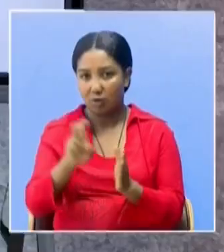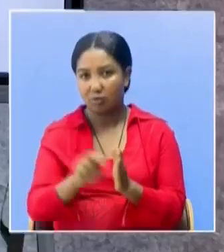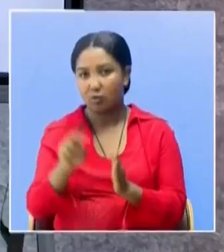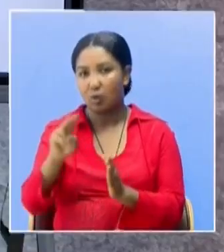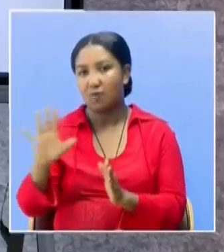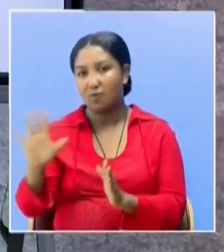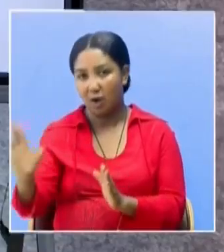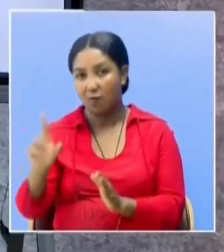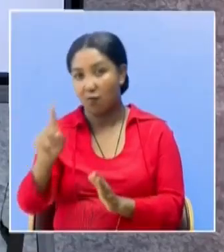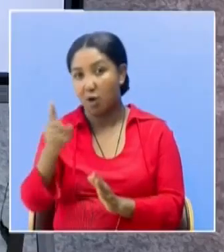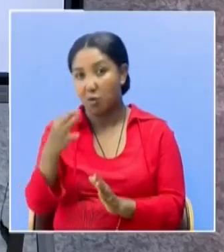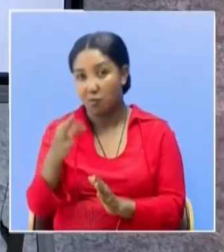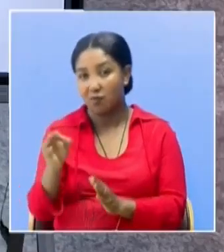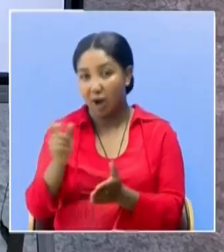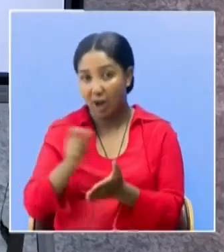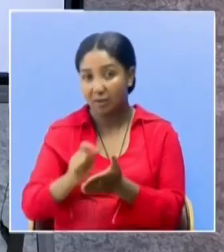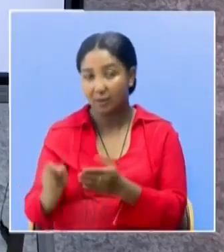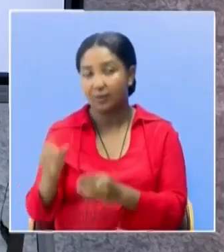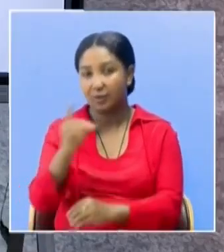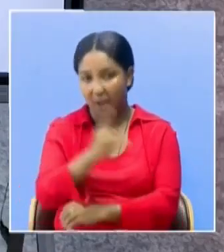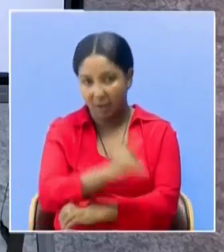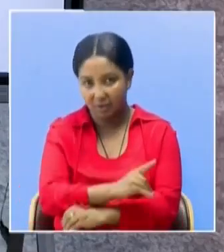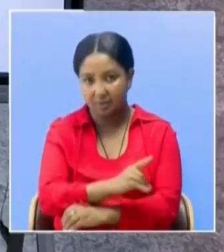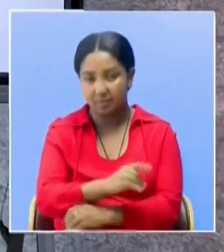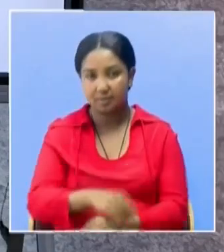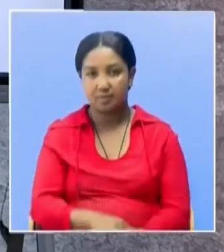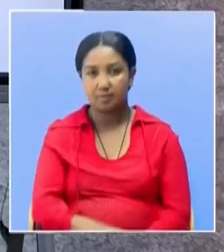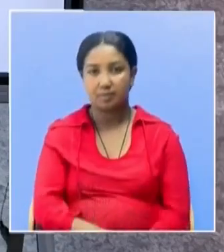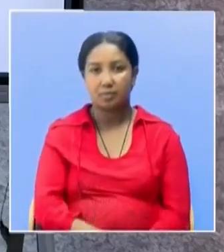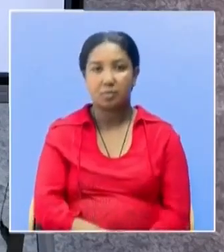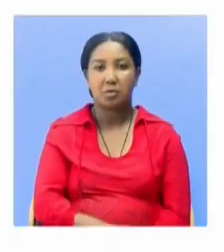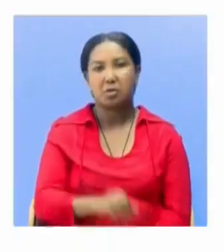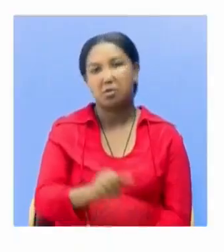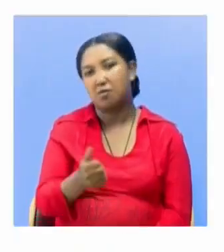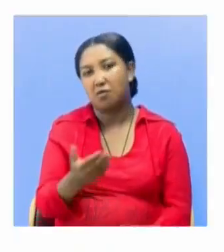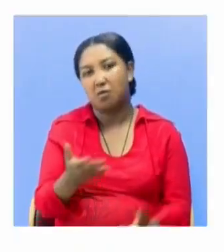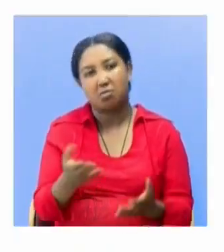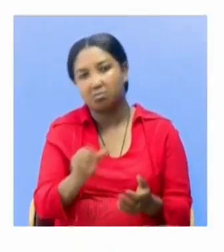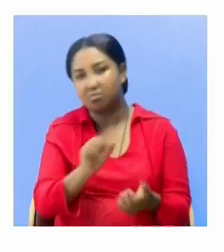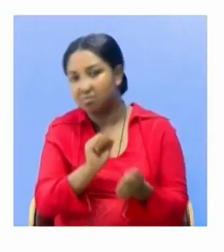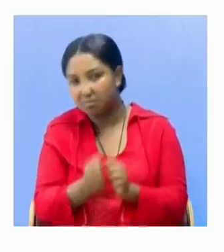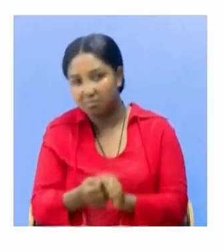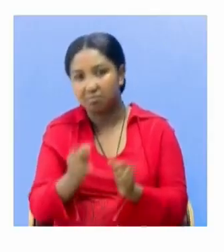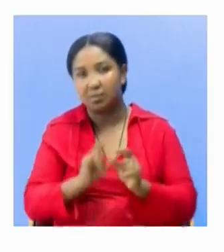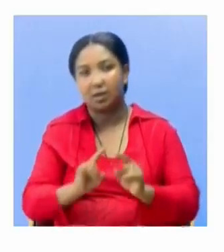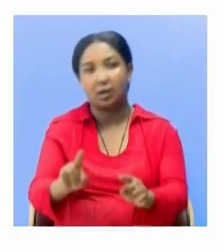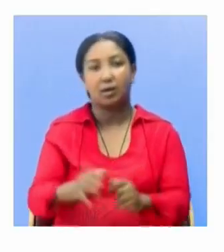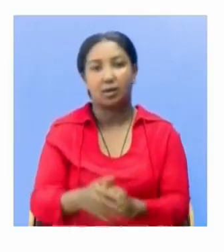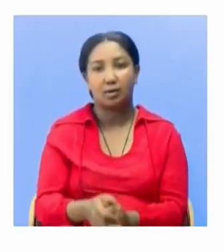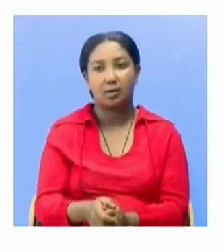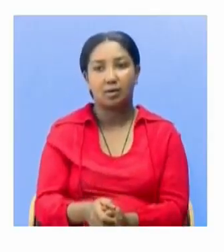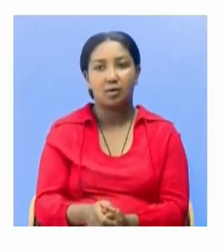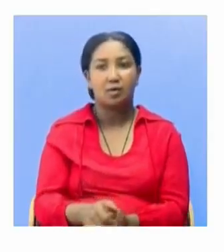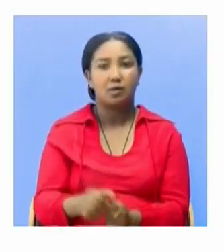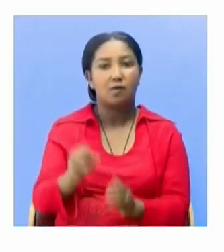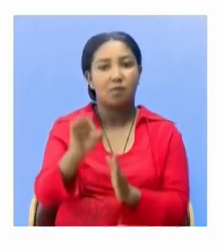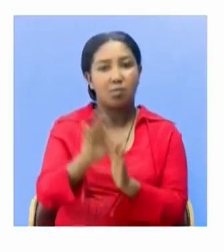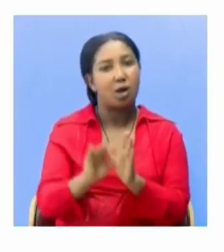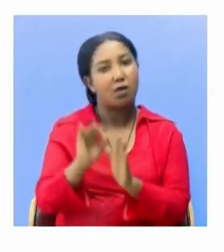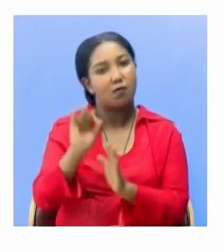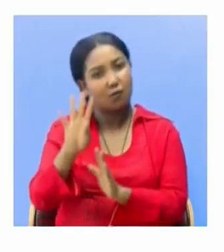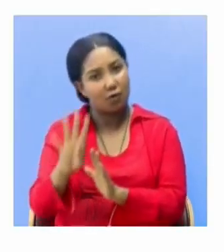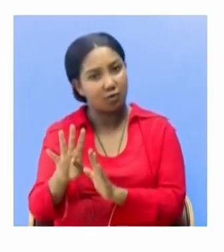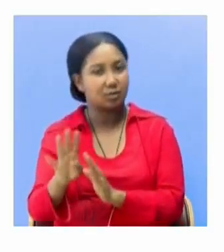2025. This is one of writing a date in such a way. If you like, you are welcome to write in such a way too. February